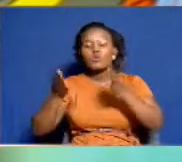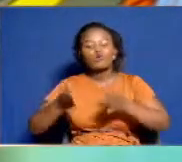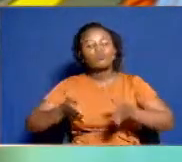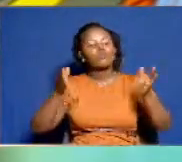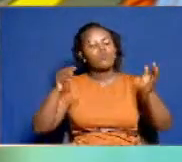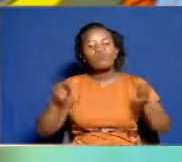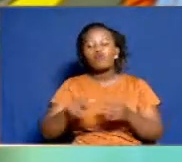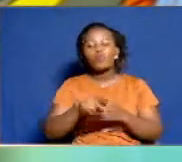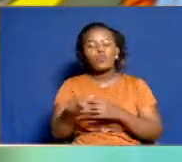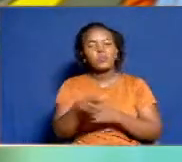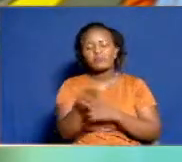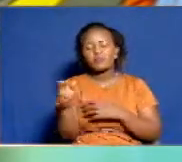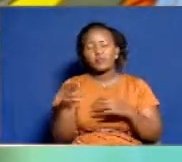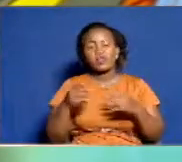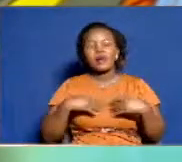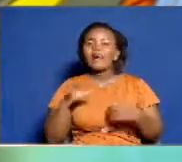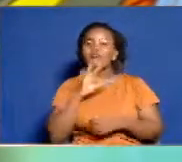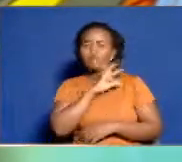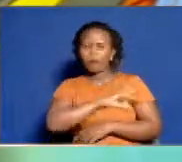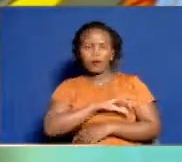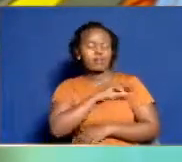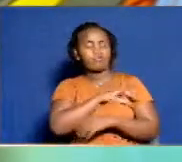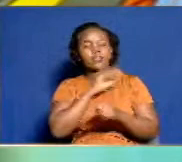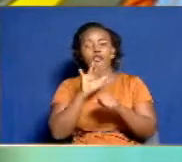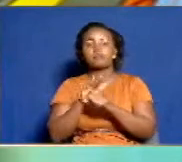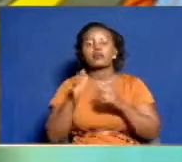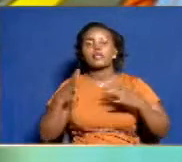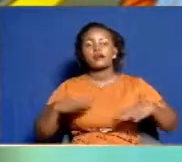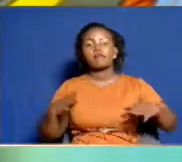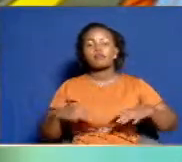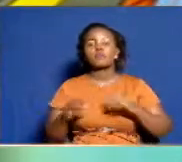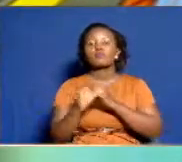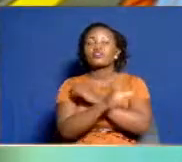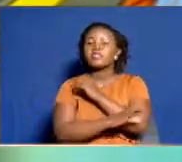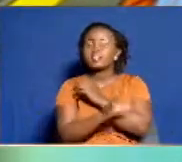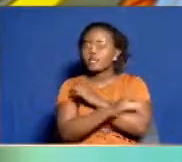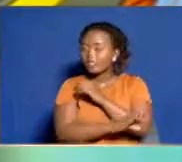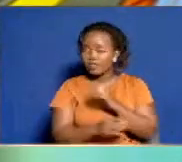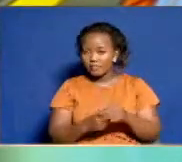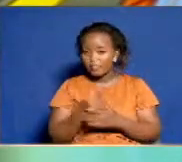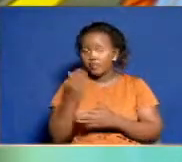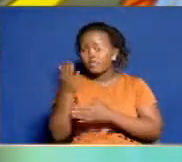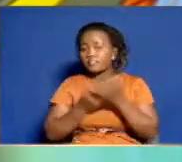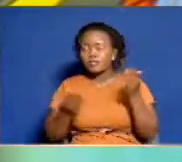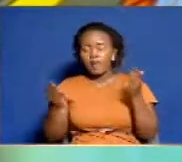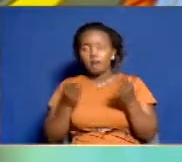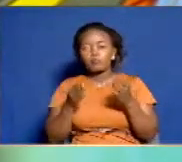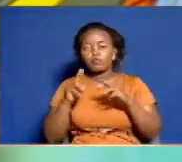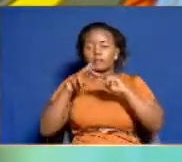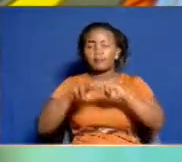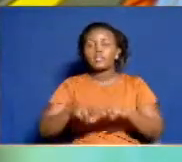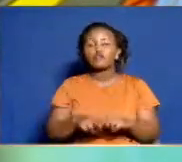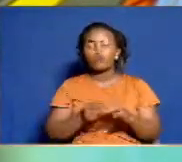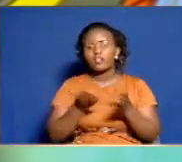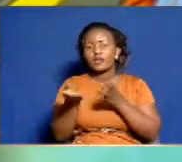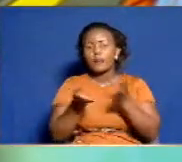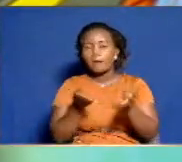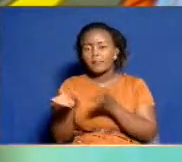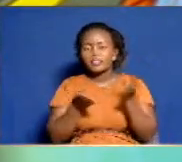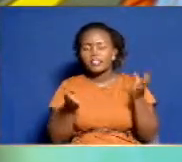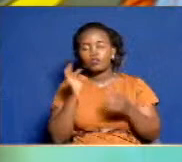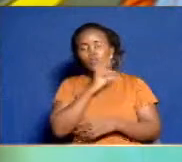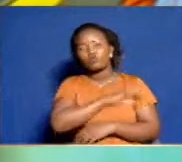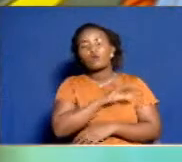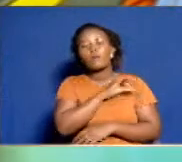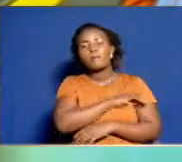of income for most street vendors in the country, who now depend on the business to put food on the tables and pay